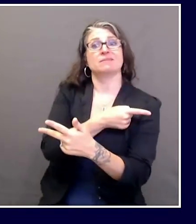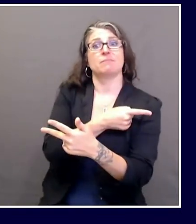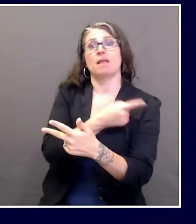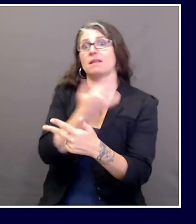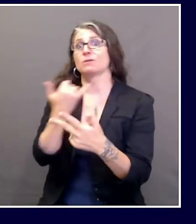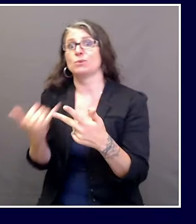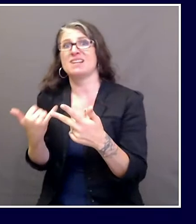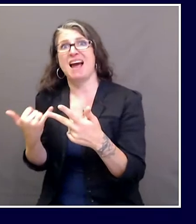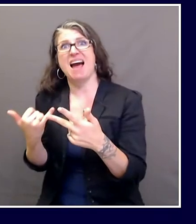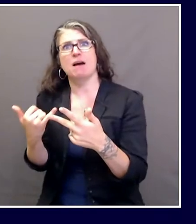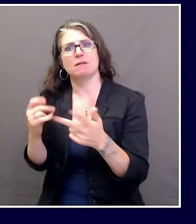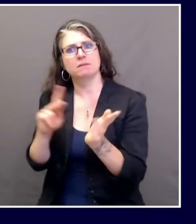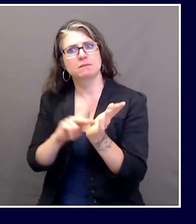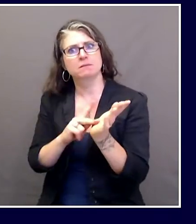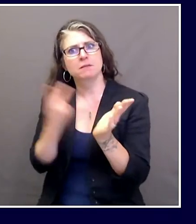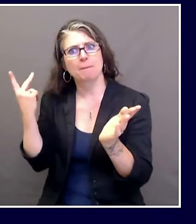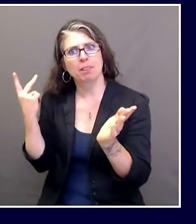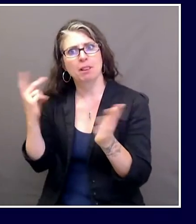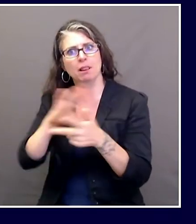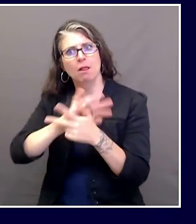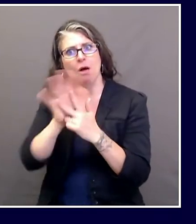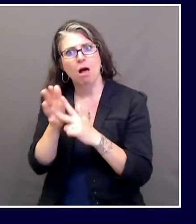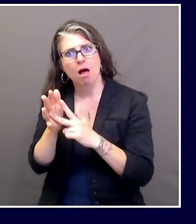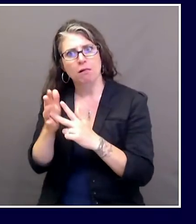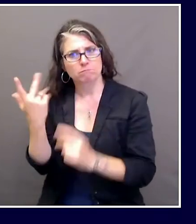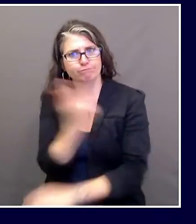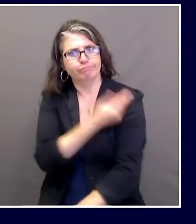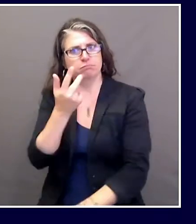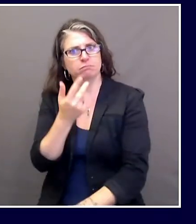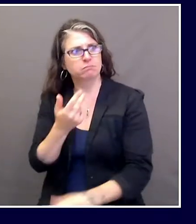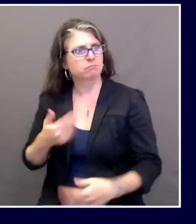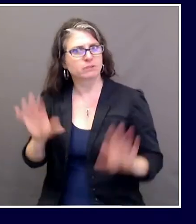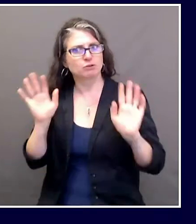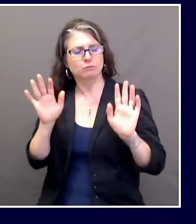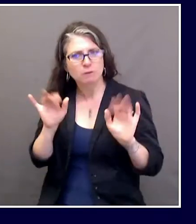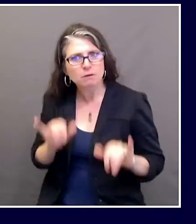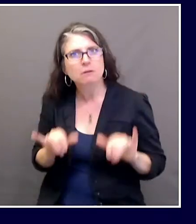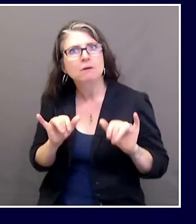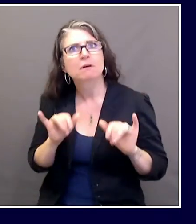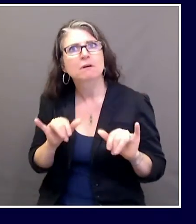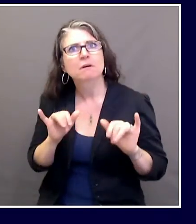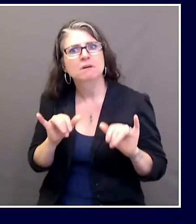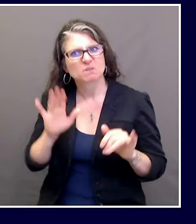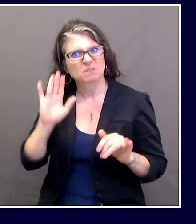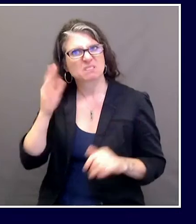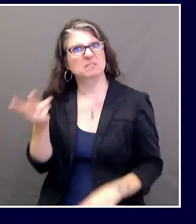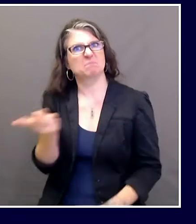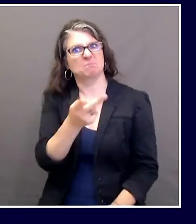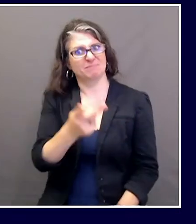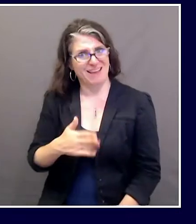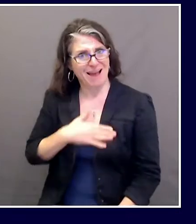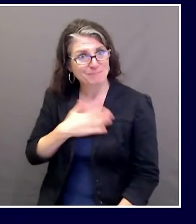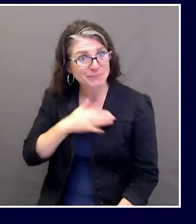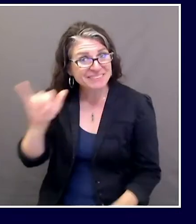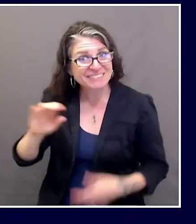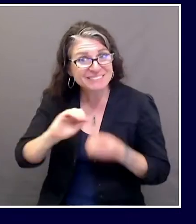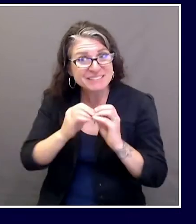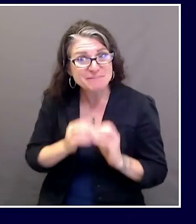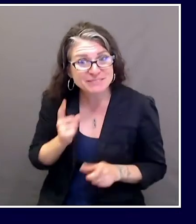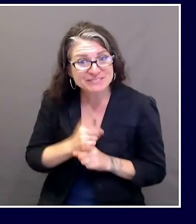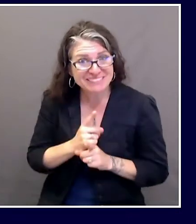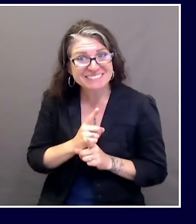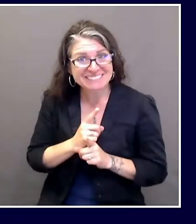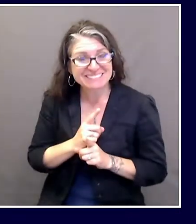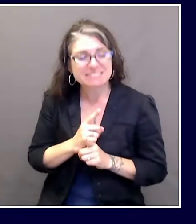two parts. One, I would imagine you feel pleased with that progress. But the second part is, some of those older age groups,